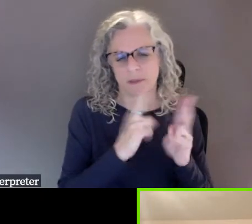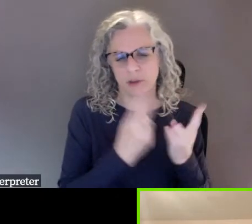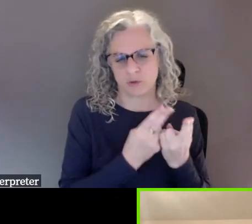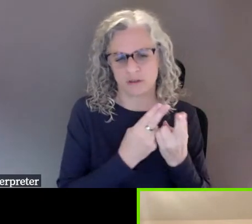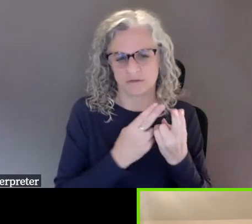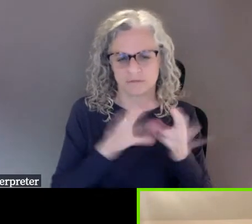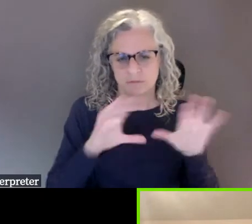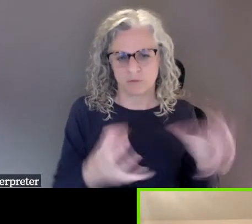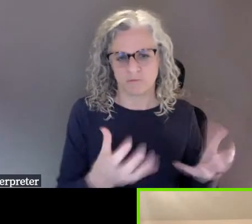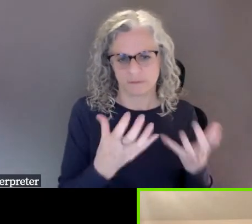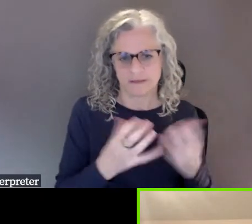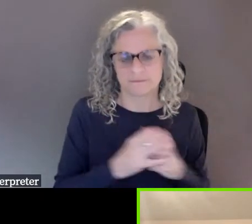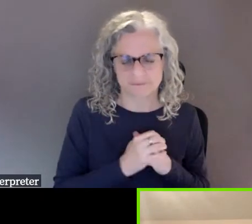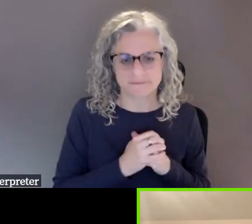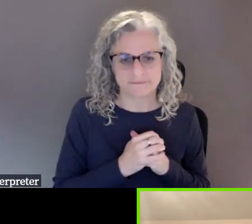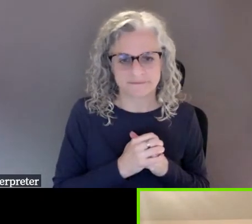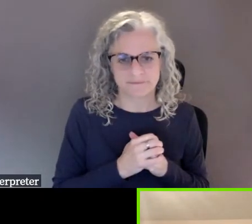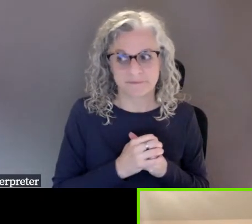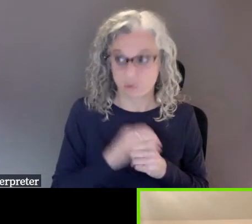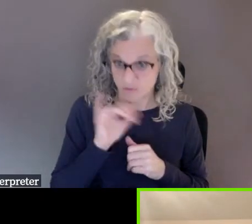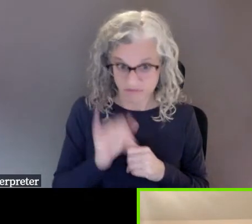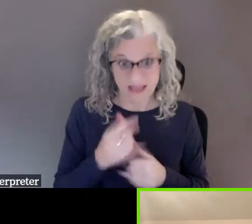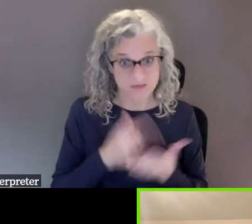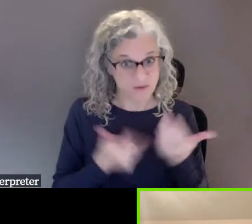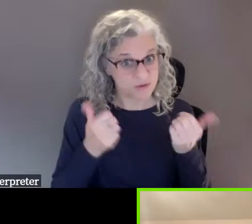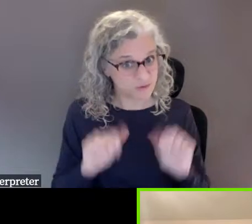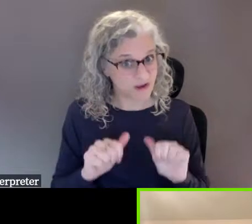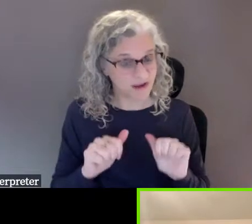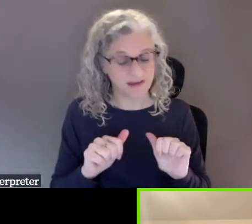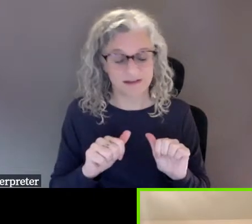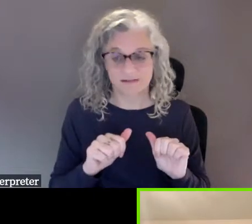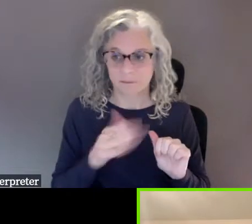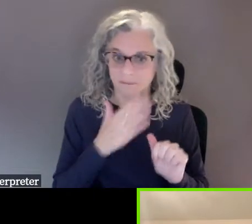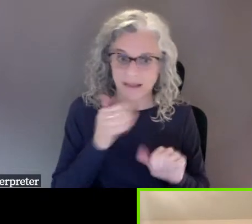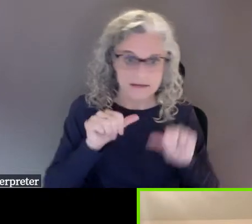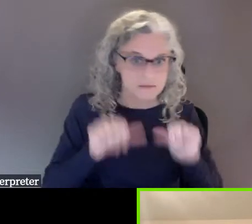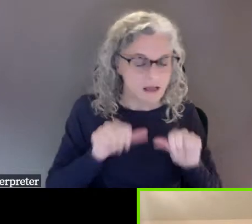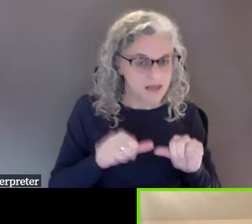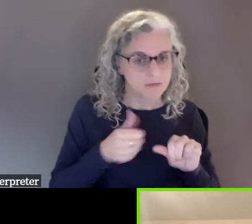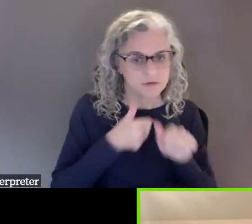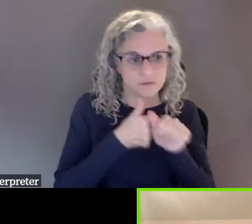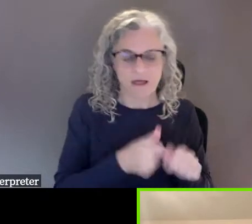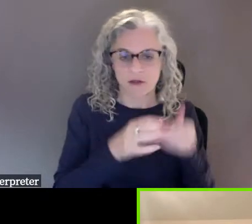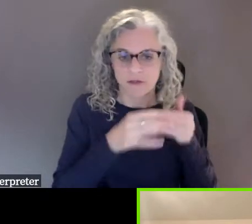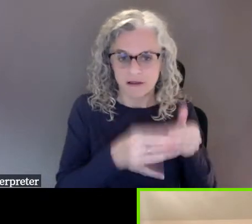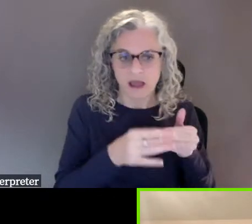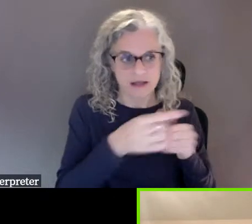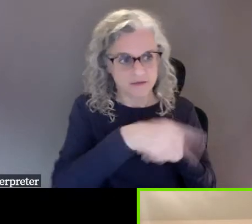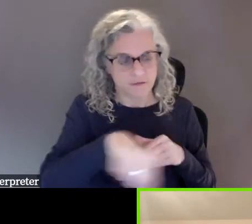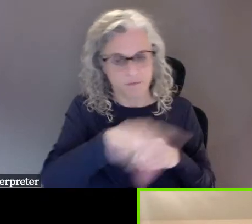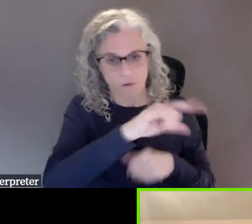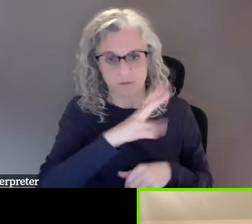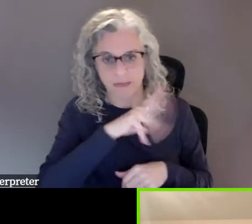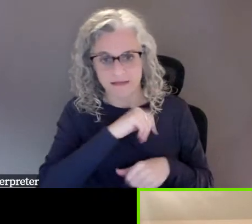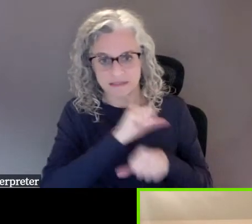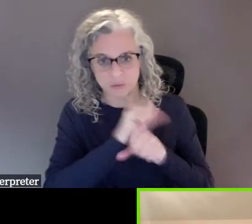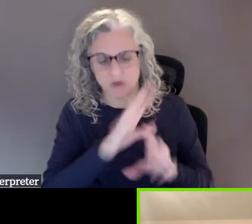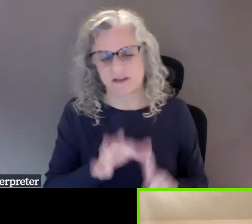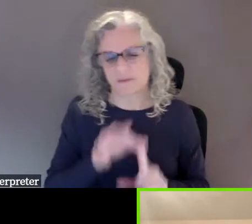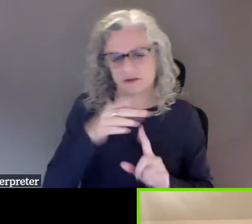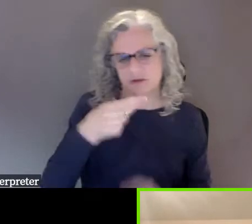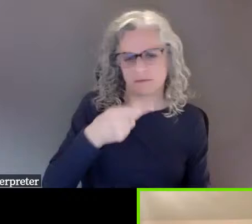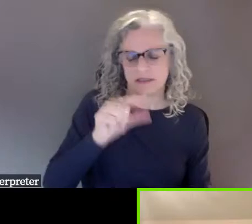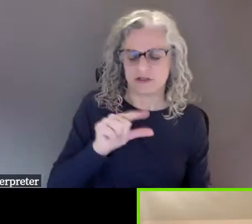so that is what we're doing. We're trying to follow the best that we can, the guidance of Palestinian workers, especially the PGFTU,